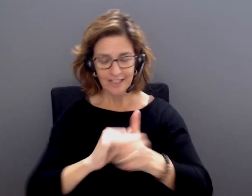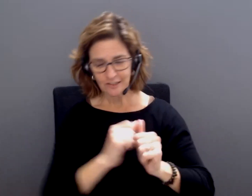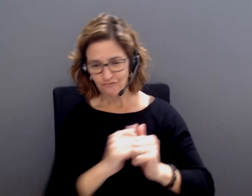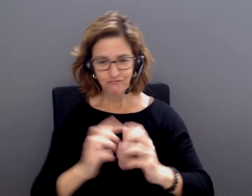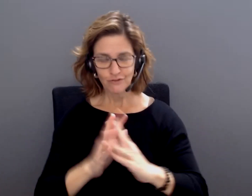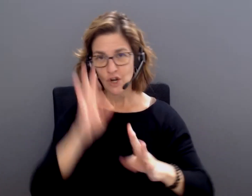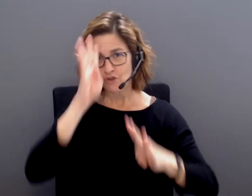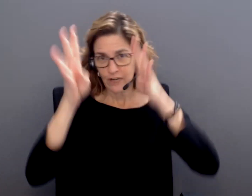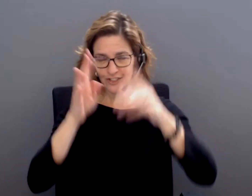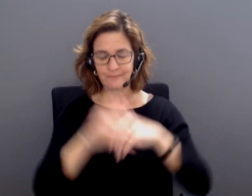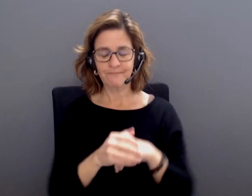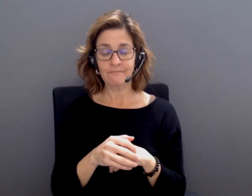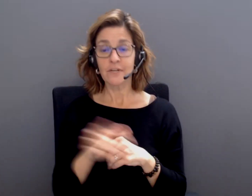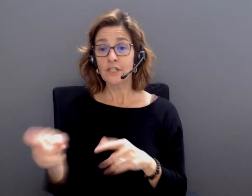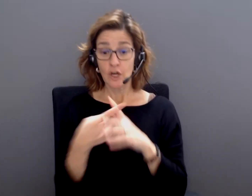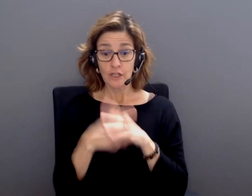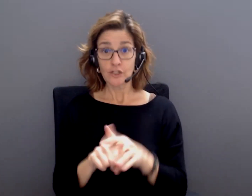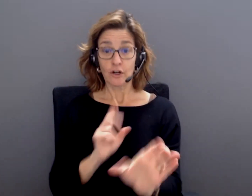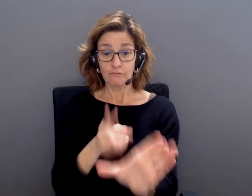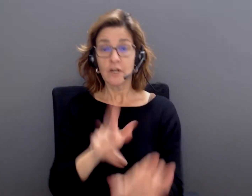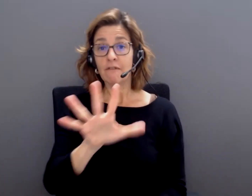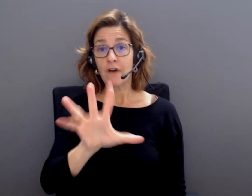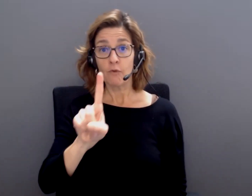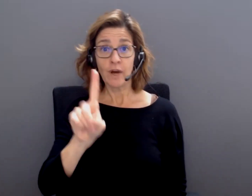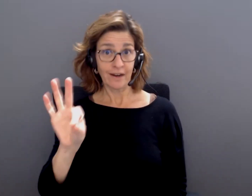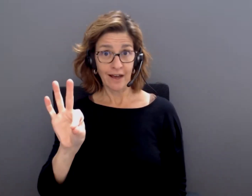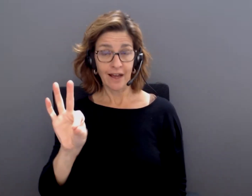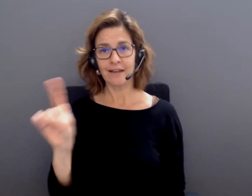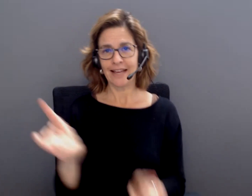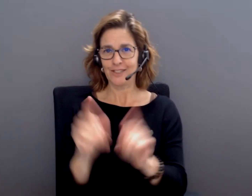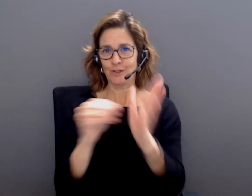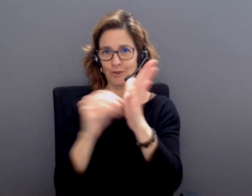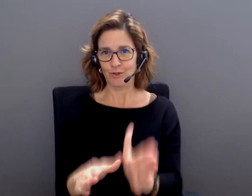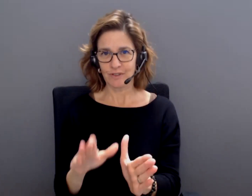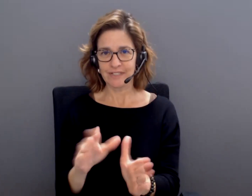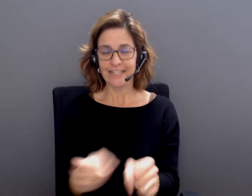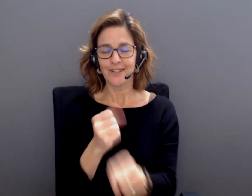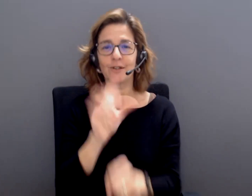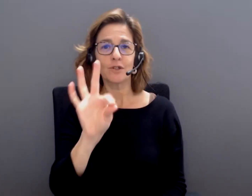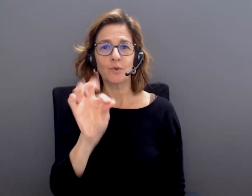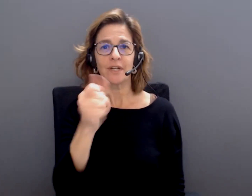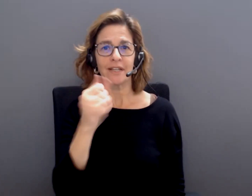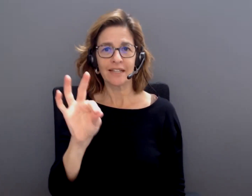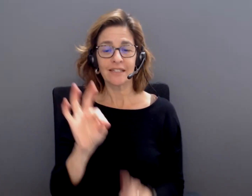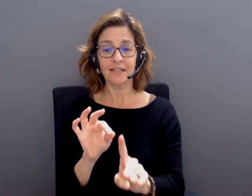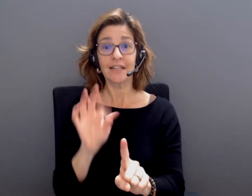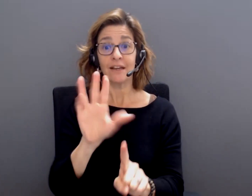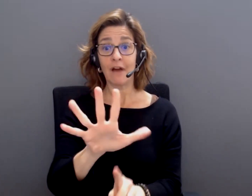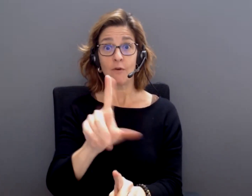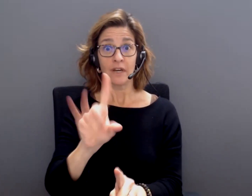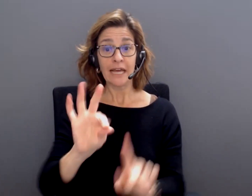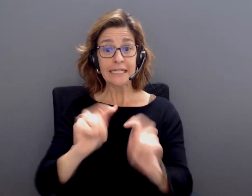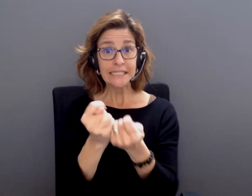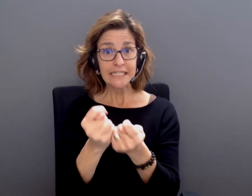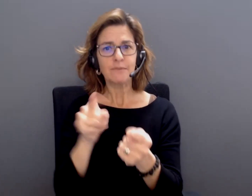at the 519 as a student in 2018 and has worked with many of the organization's teams since then. So